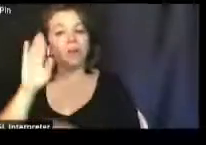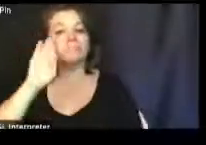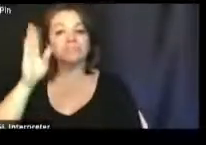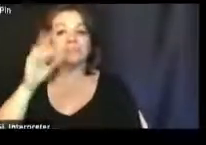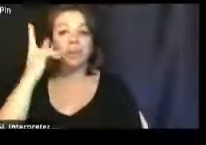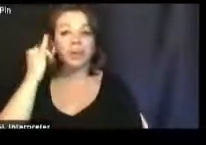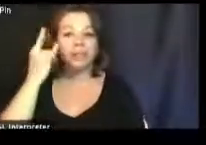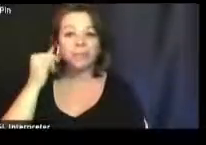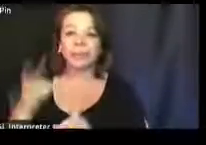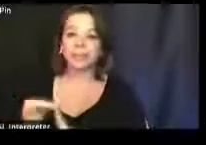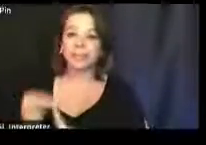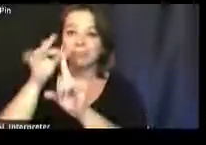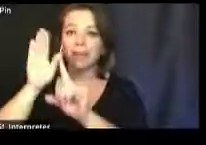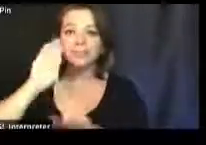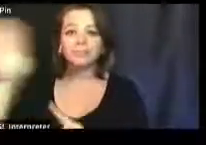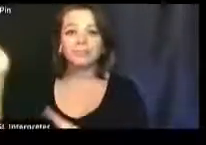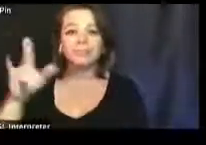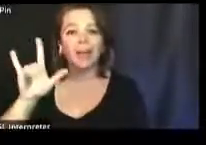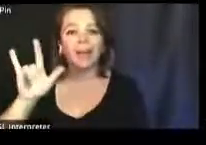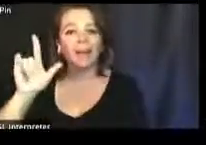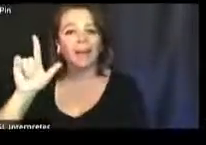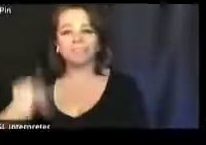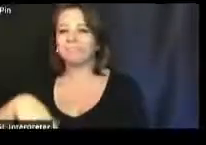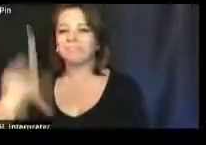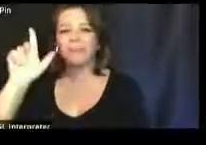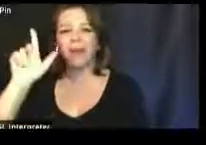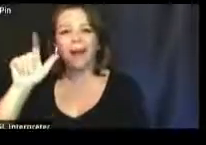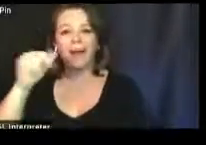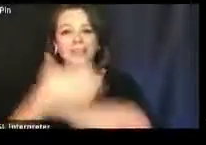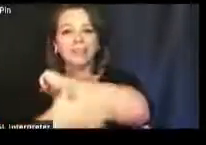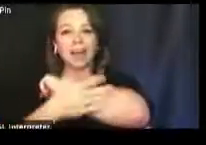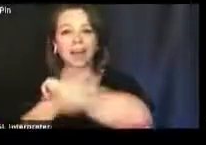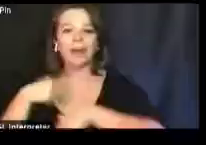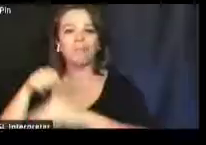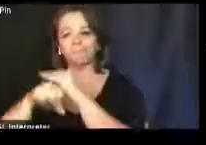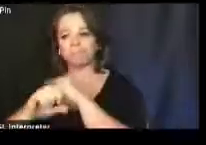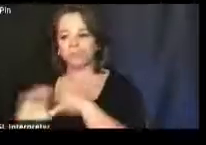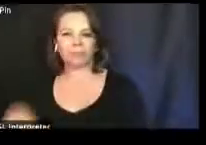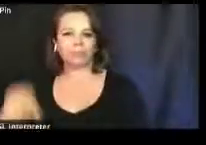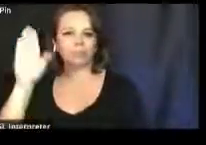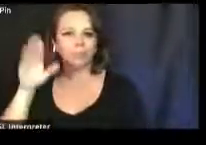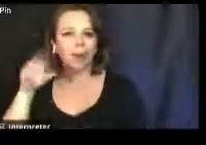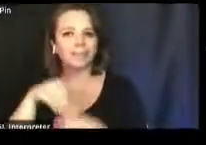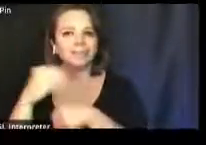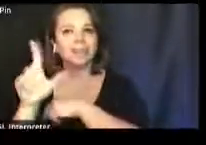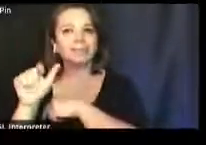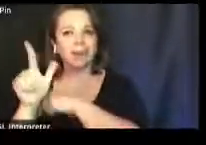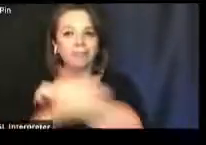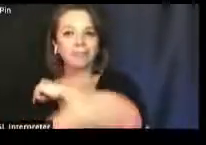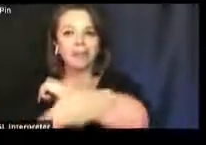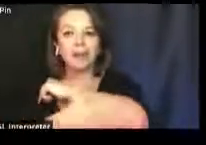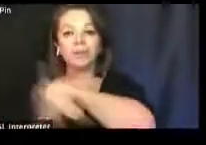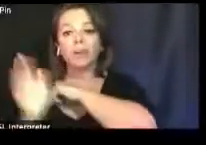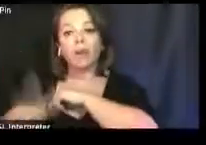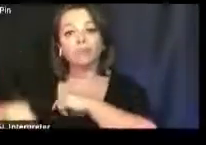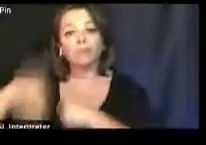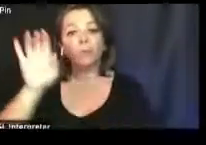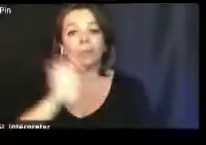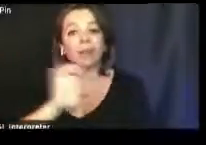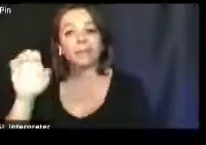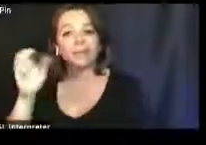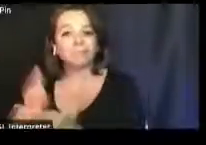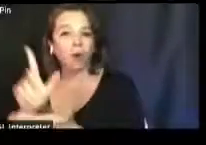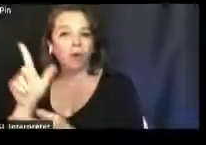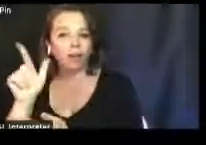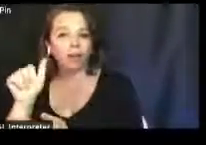especially hello to LA County. Born and raised in the county and grew up in the east side of LA. And